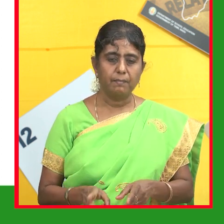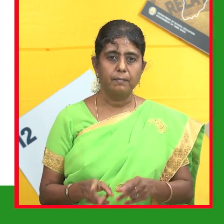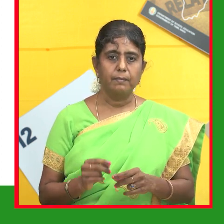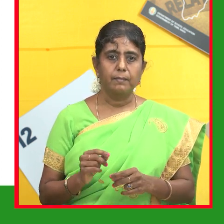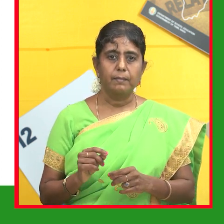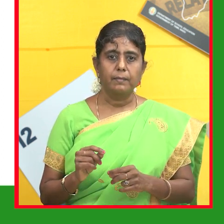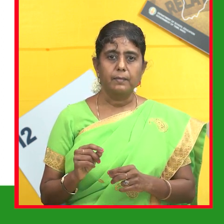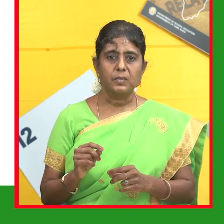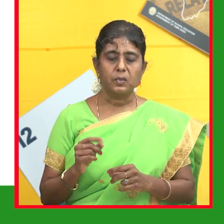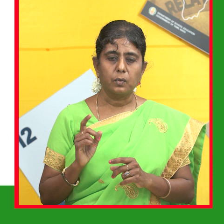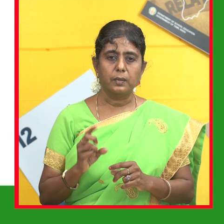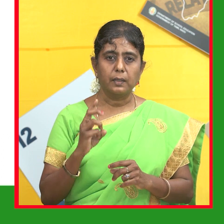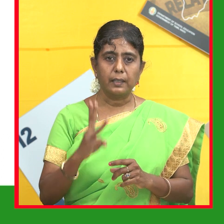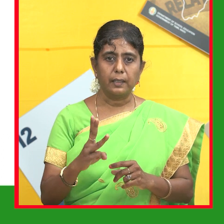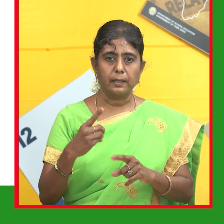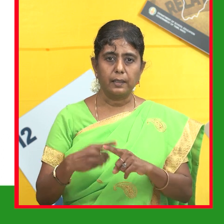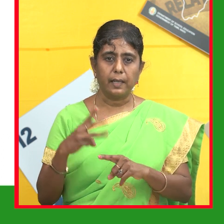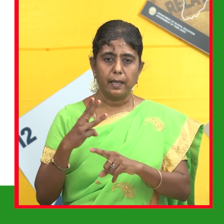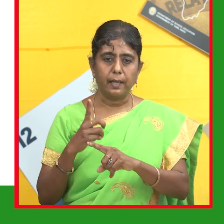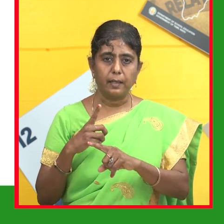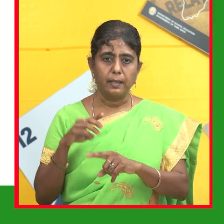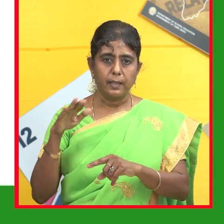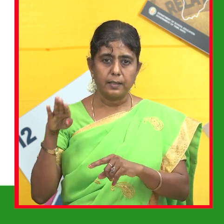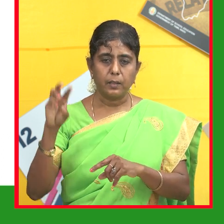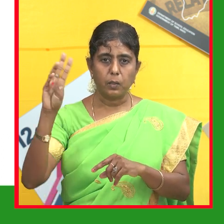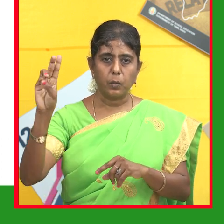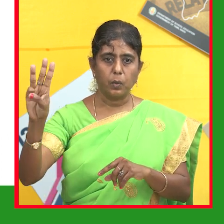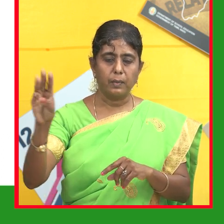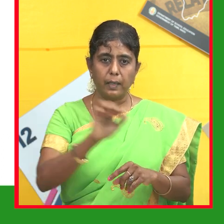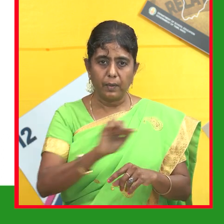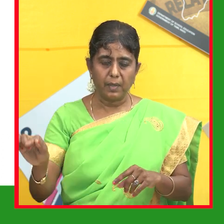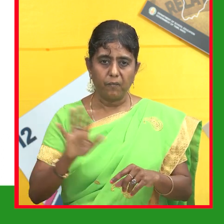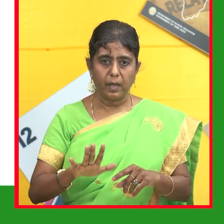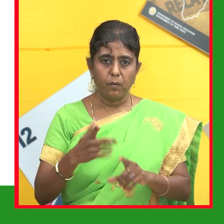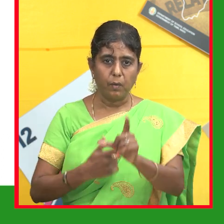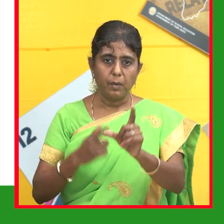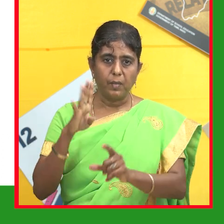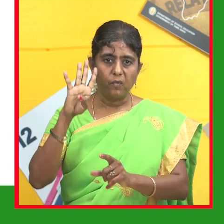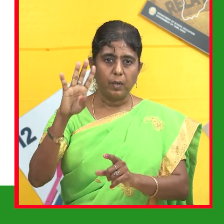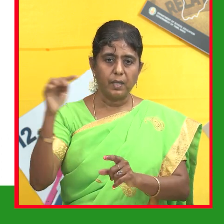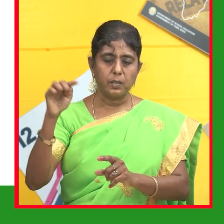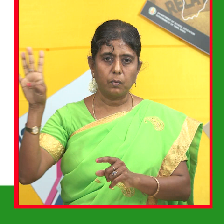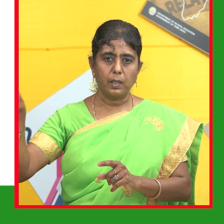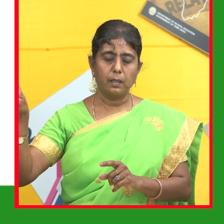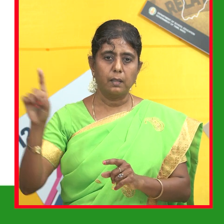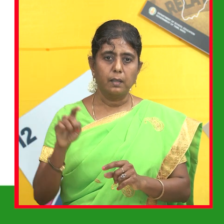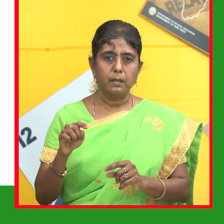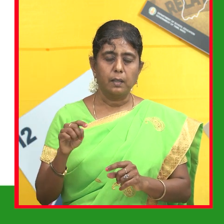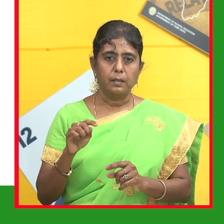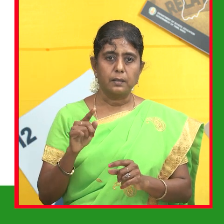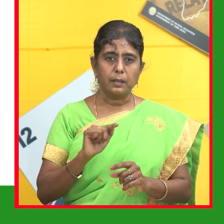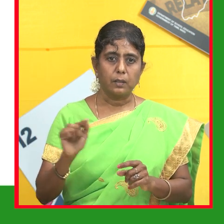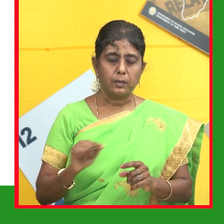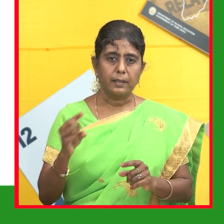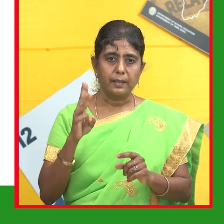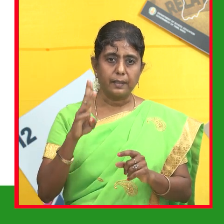is. So 3x z cube divided by 5y to the power of 4 minus 1, and then